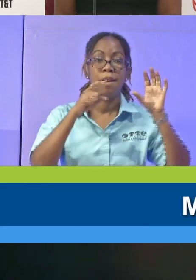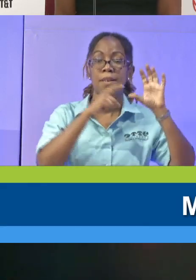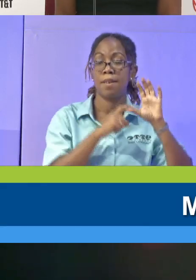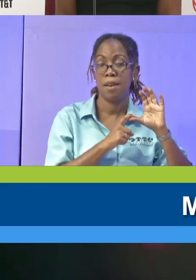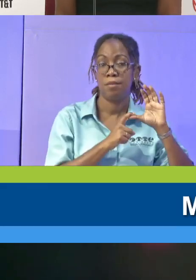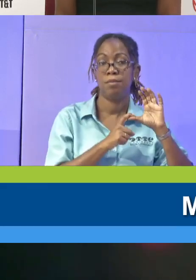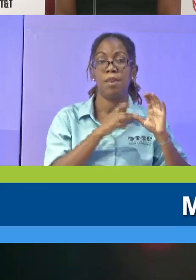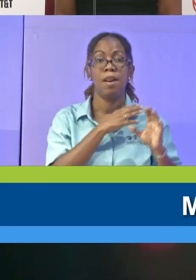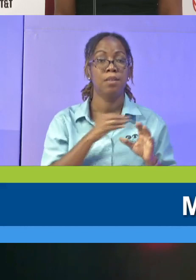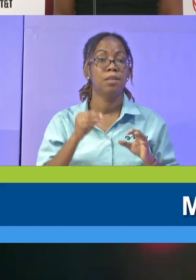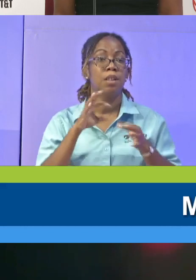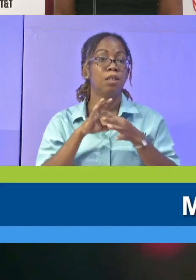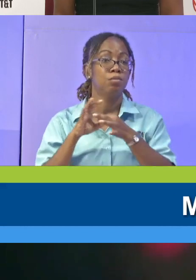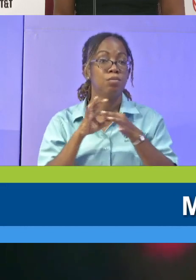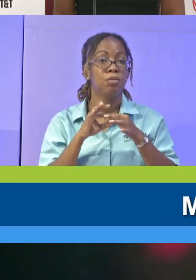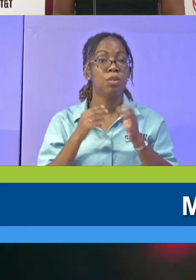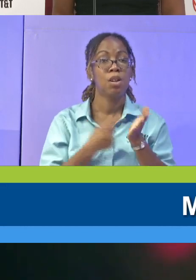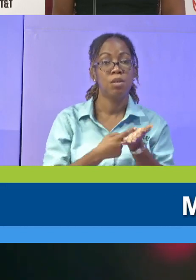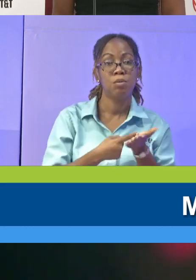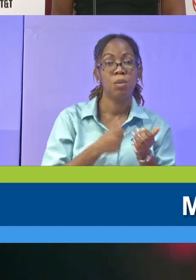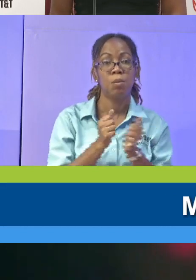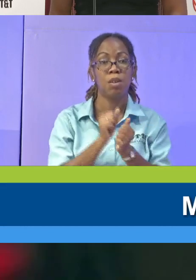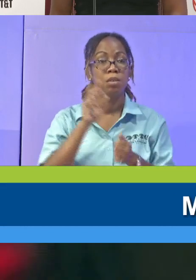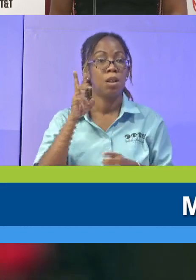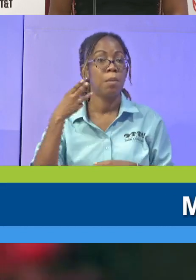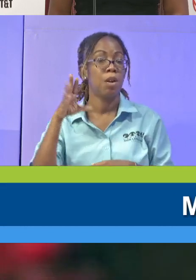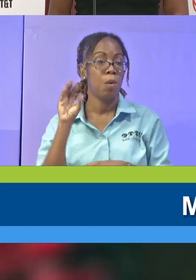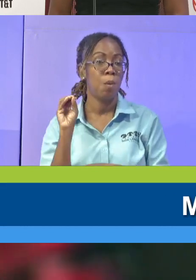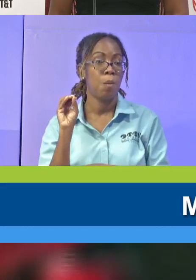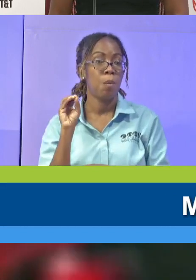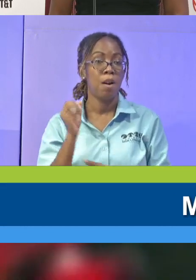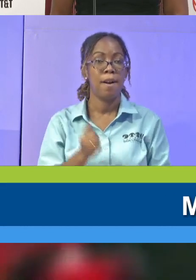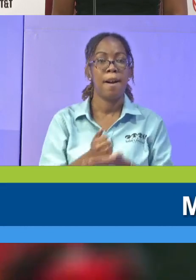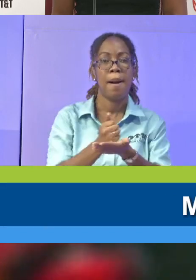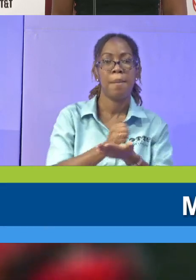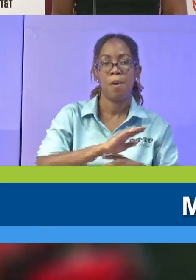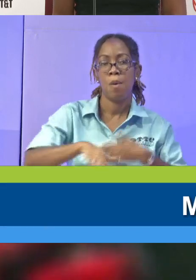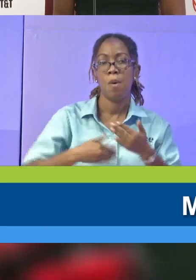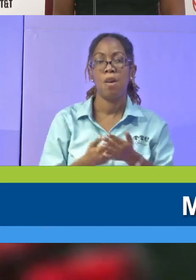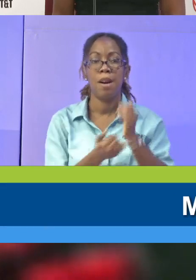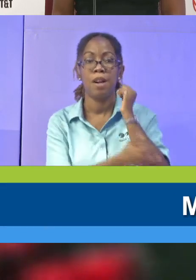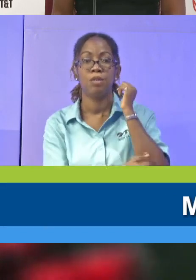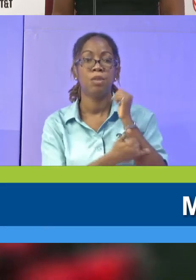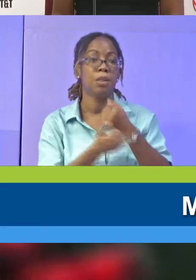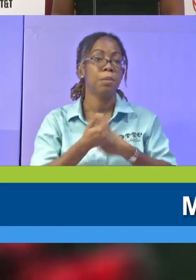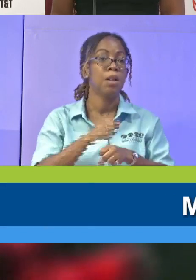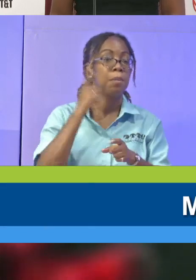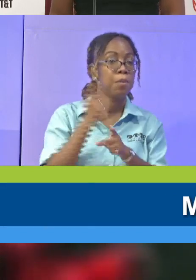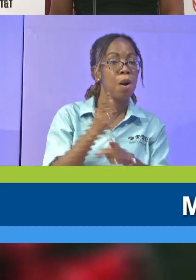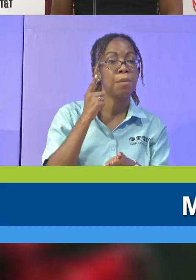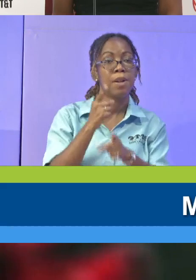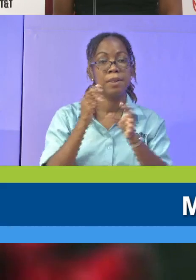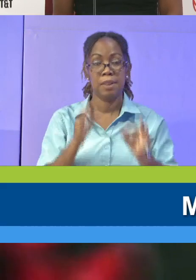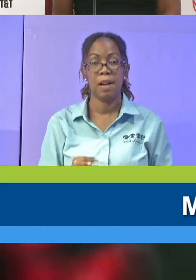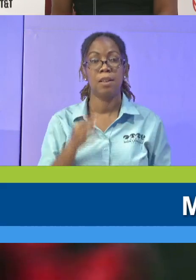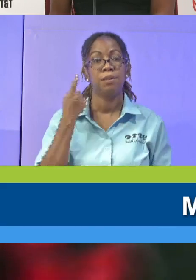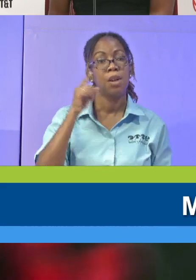to provide updates that would help our committees make safe decisions for the public. Next slide,